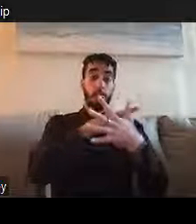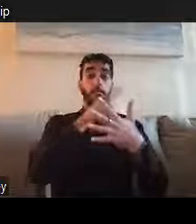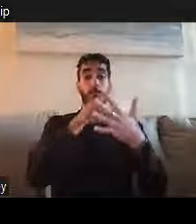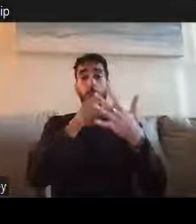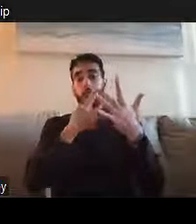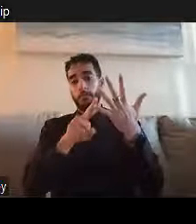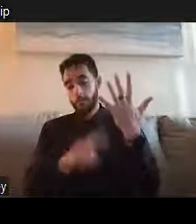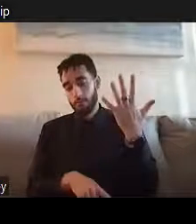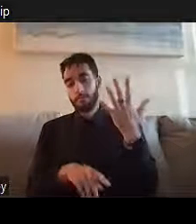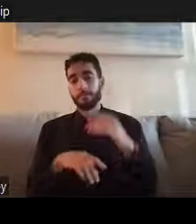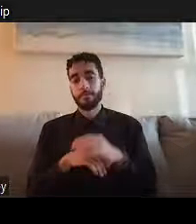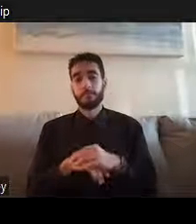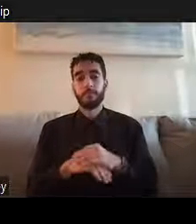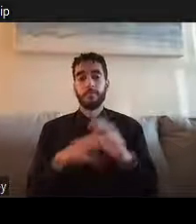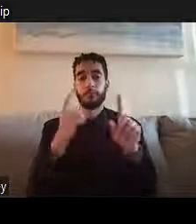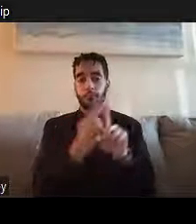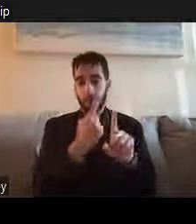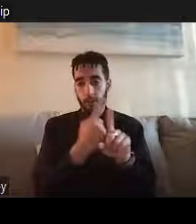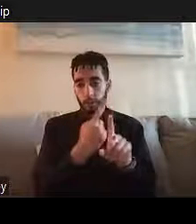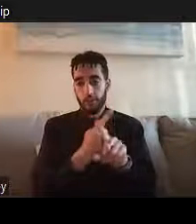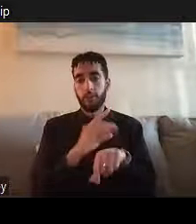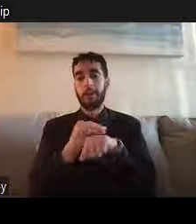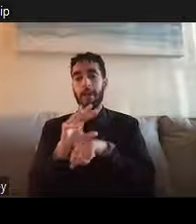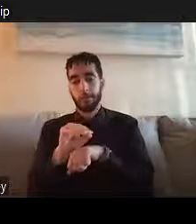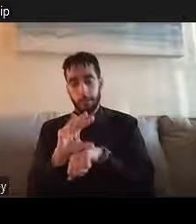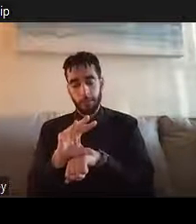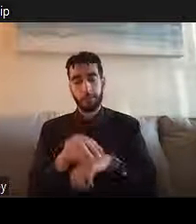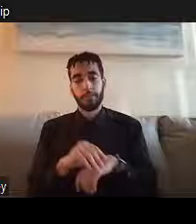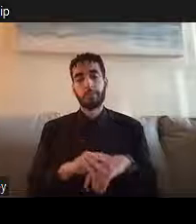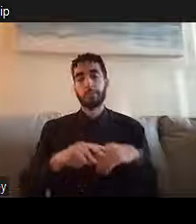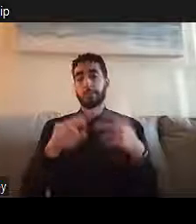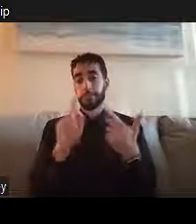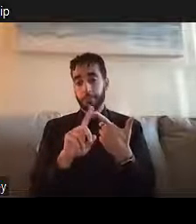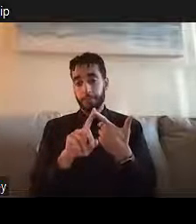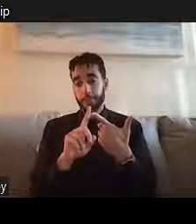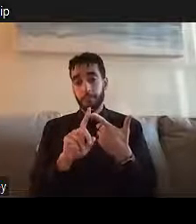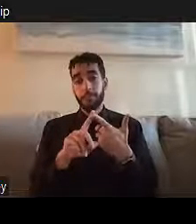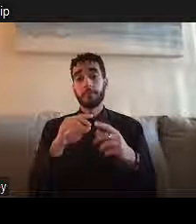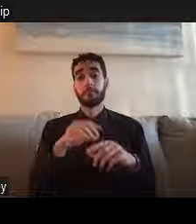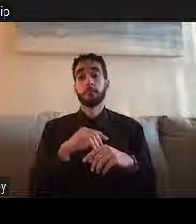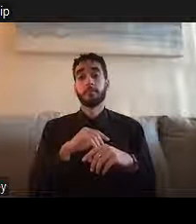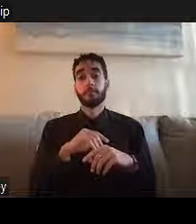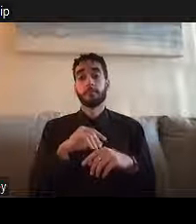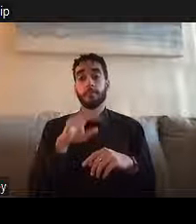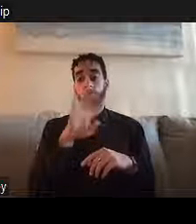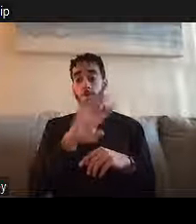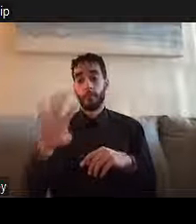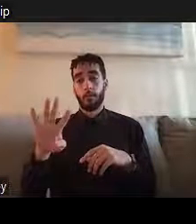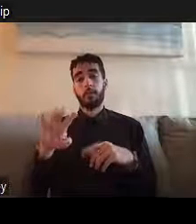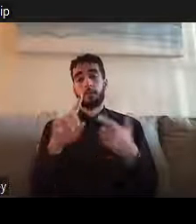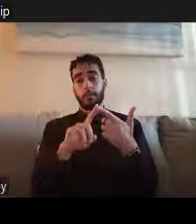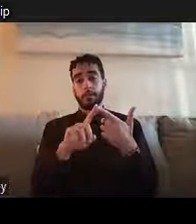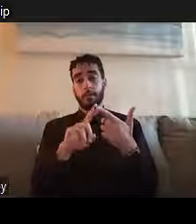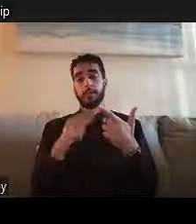door governance structure and council. The second piece in our core 4, and each of these you can see